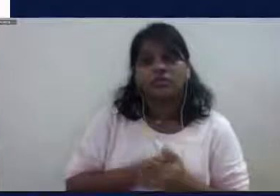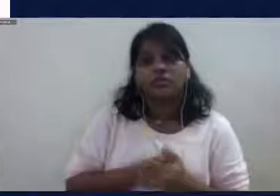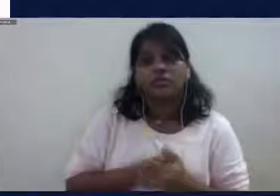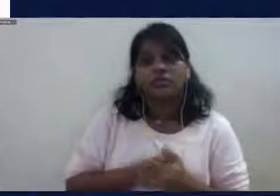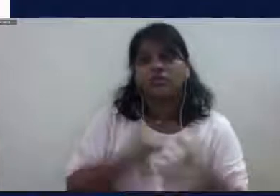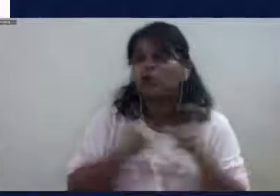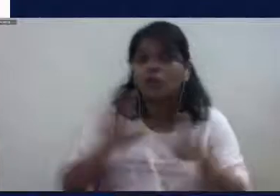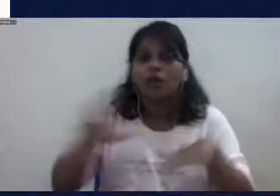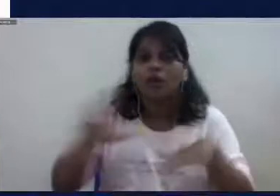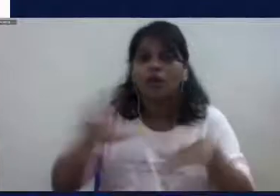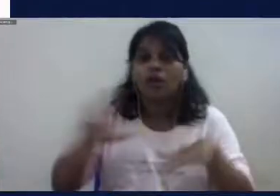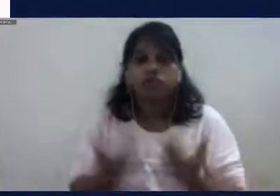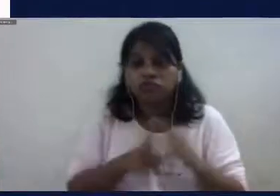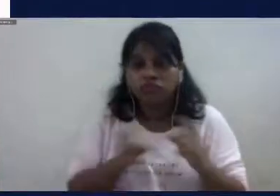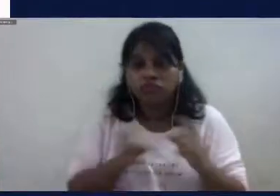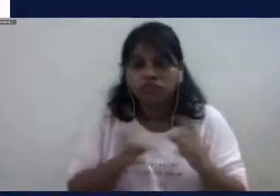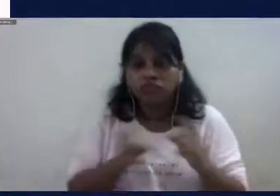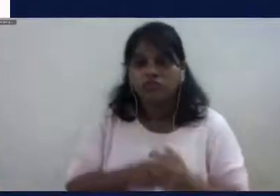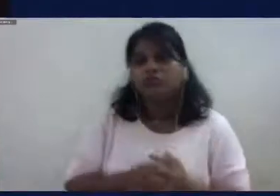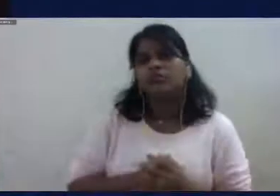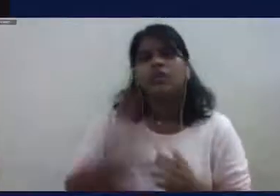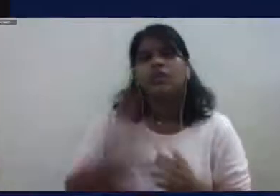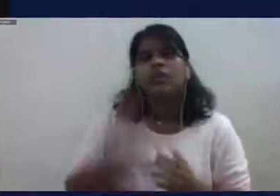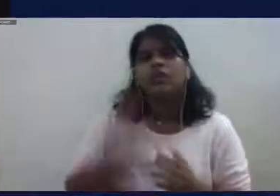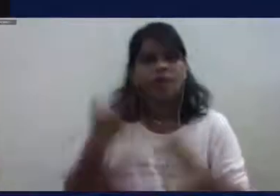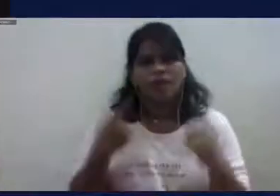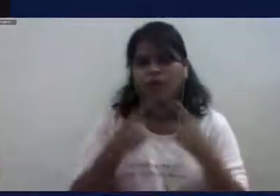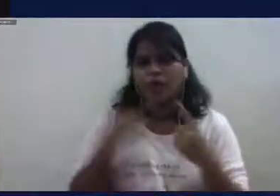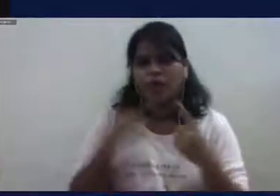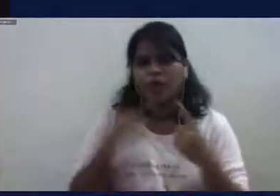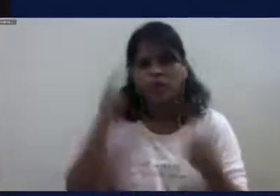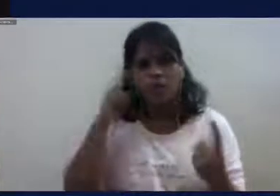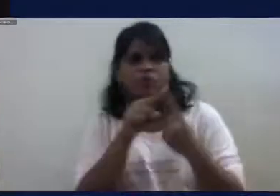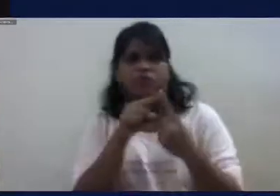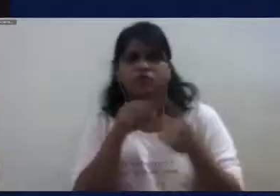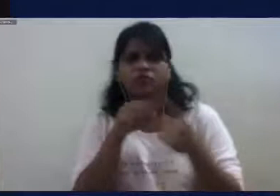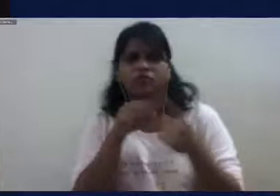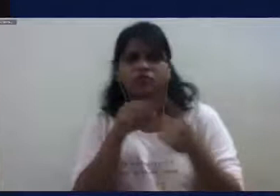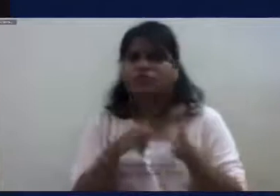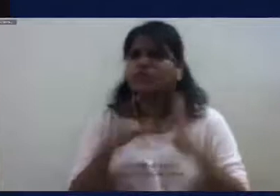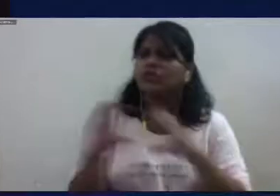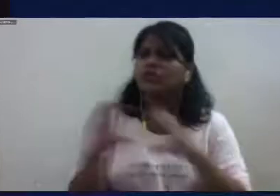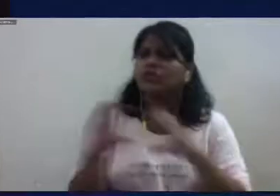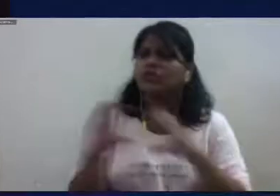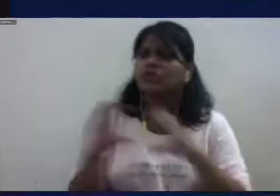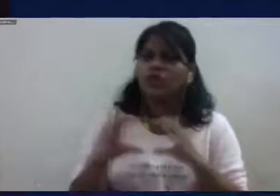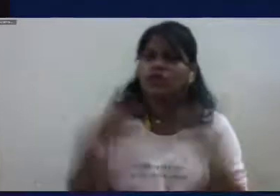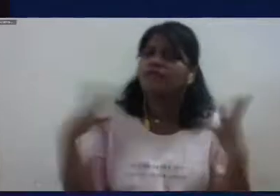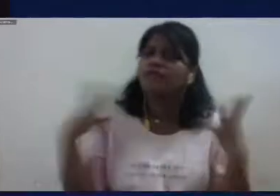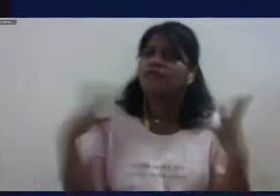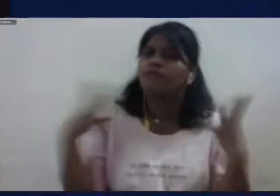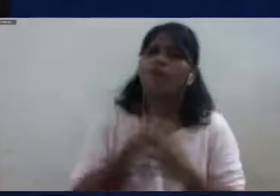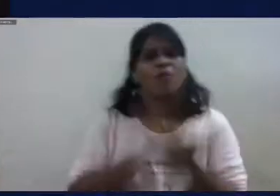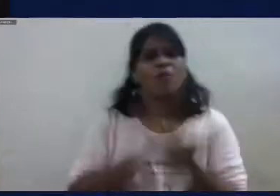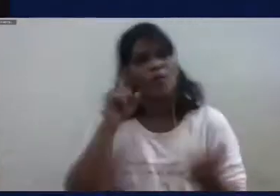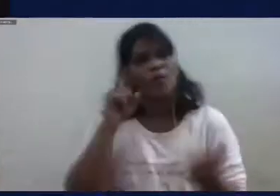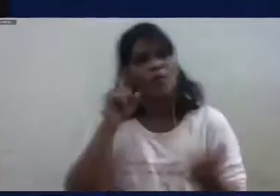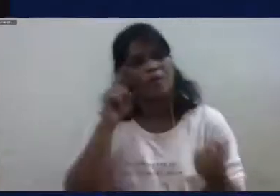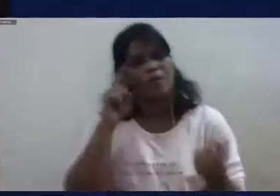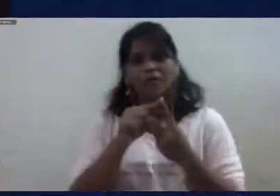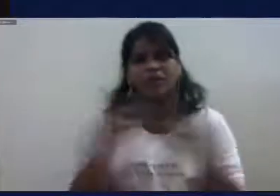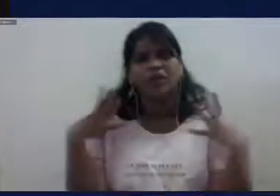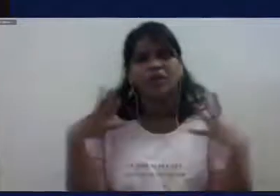do out there. When I'm talking about purpose, what is the kind of purpose I'm talking about? Right. So we all have our purpose, right? So